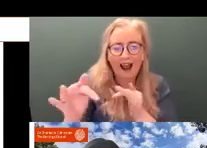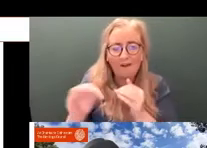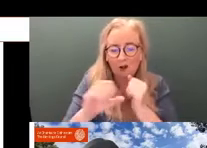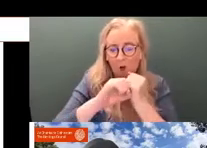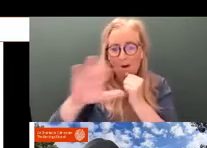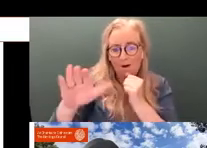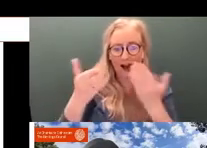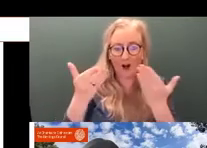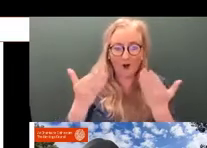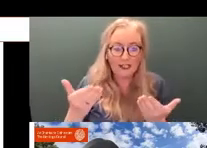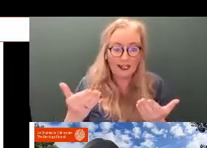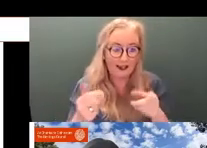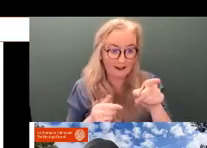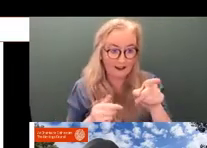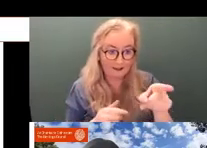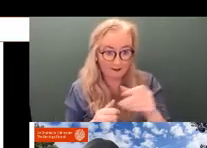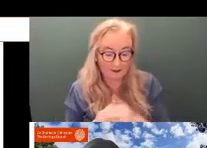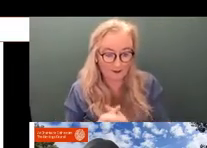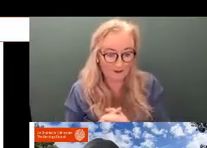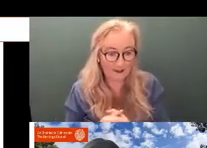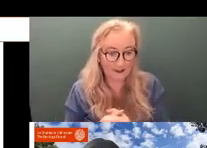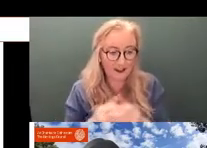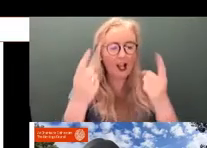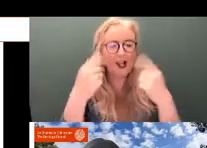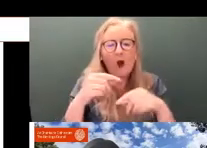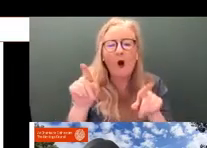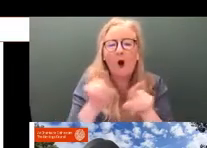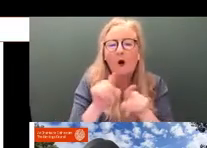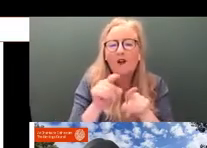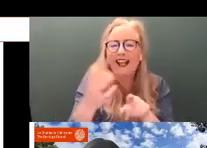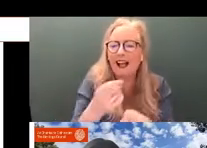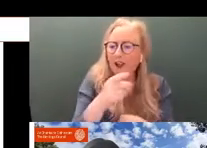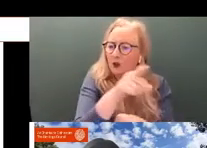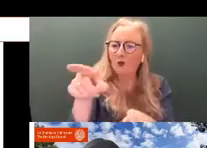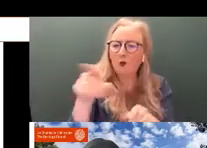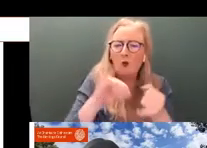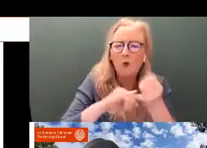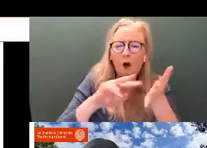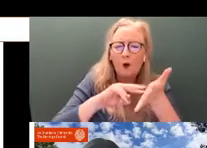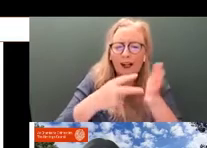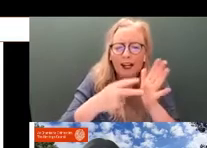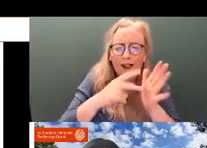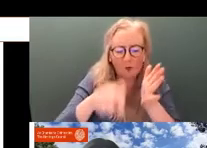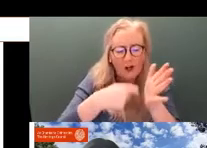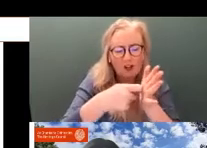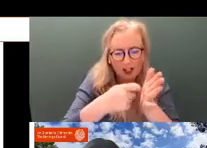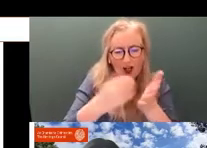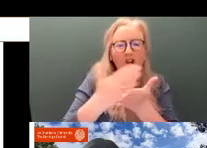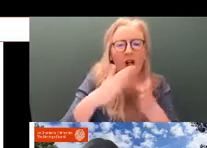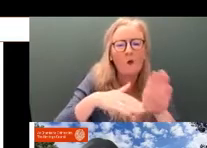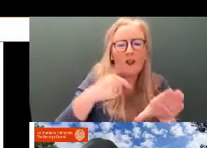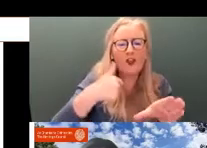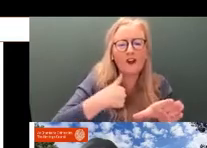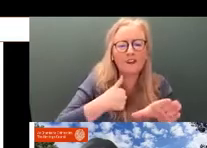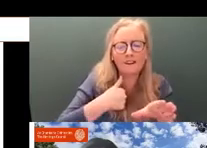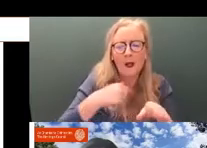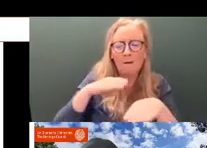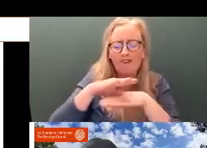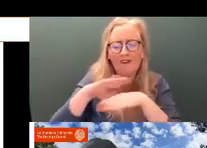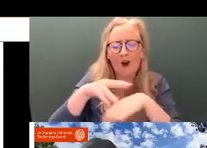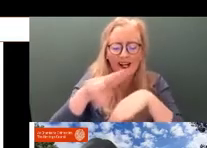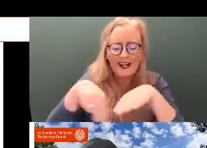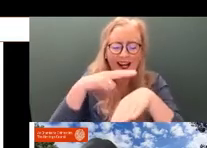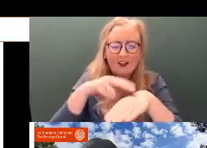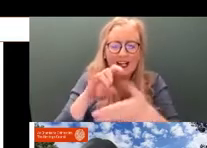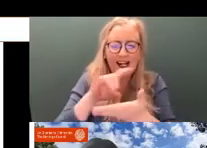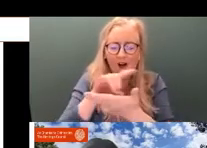as well. And then we're asking project organizers to share their projects with us in time for National Heritage